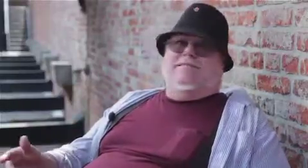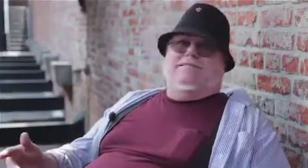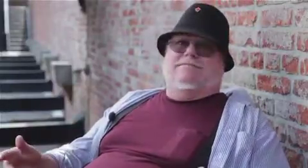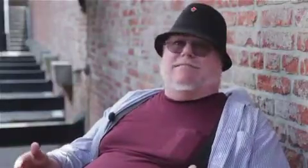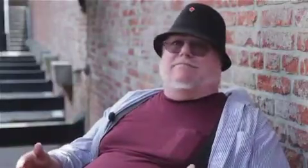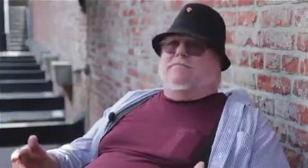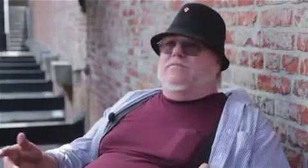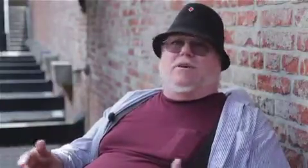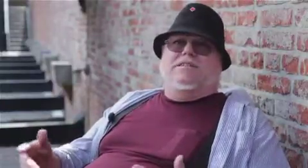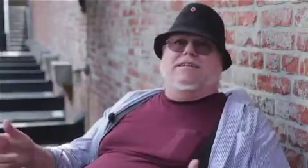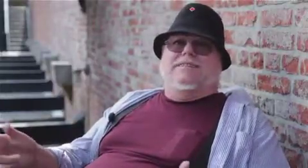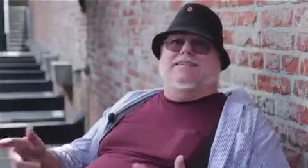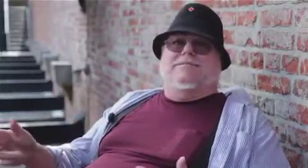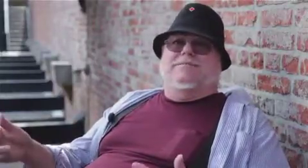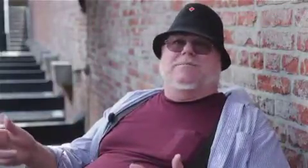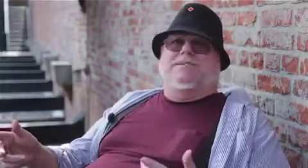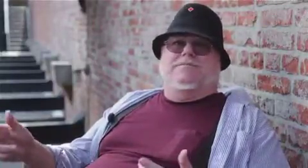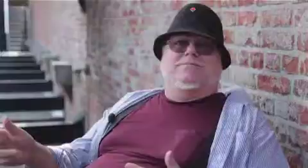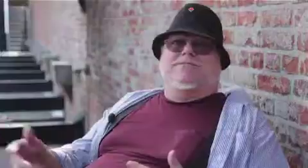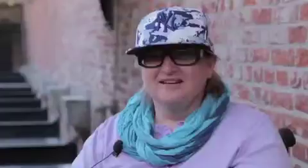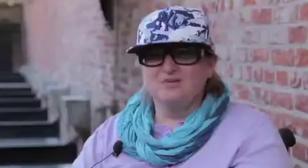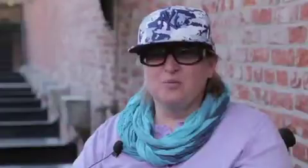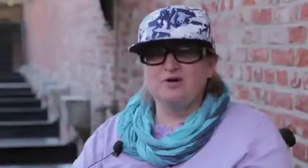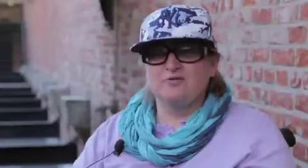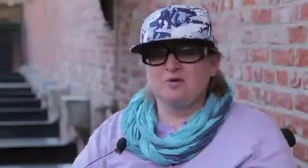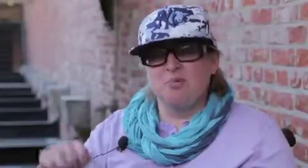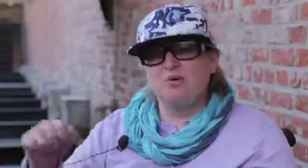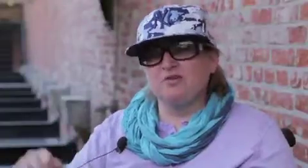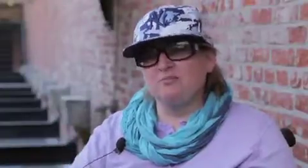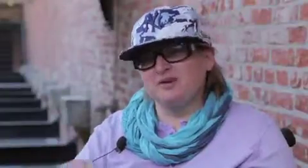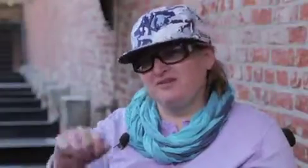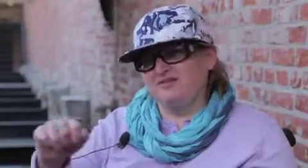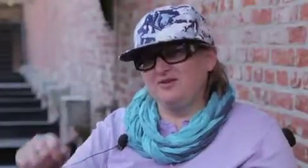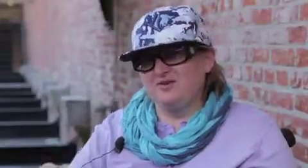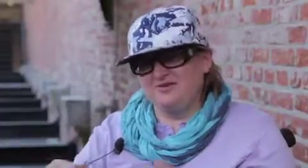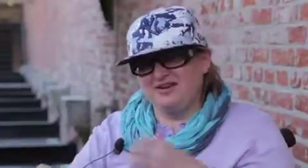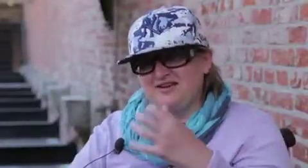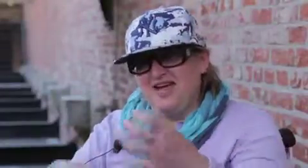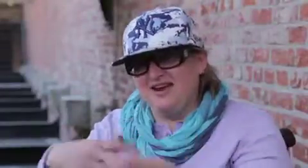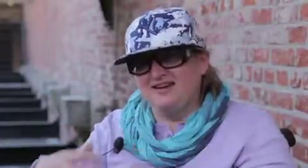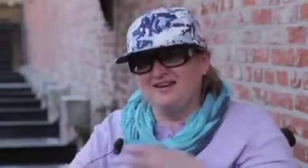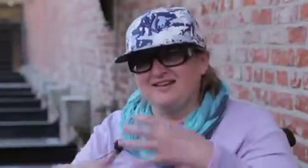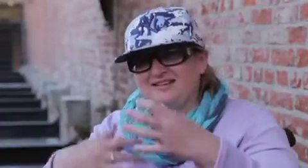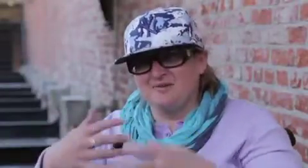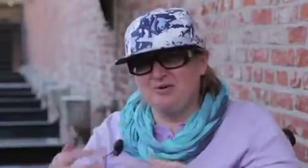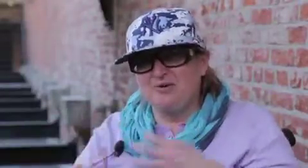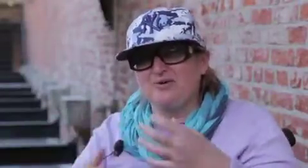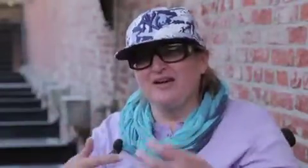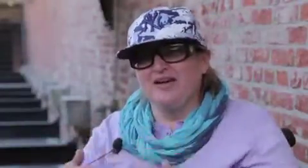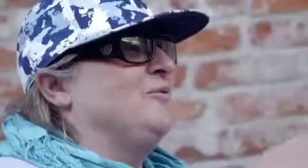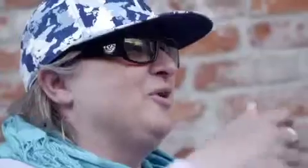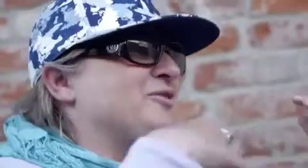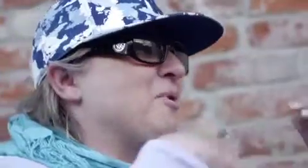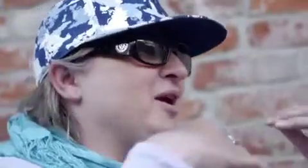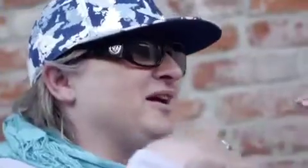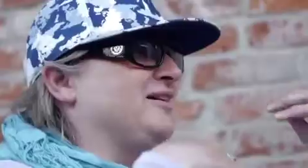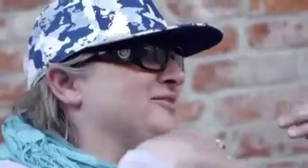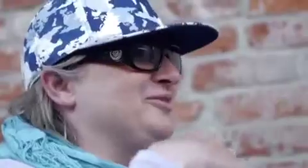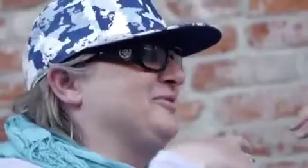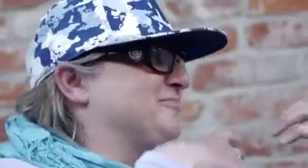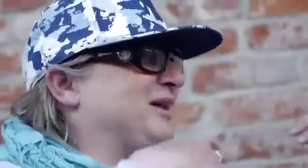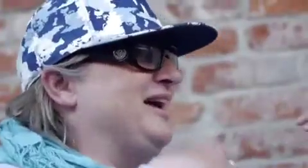like frogs getting together to mate or something. It's wonderful composing, but it's, sitting and editing in the computer. Whereas